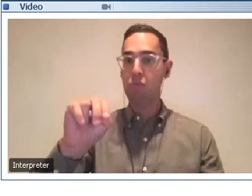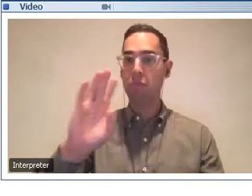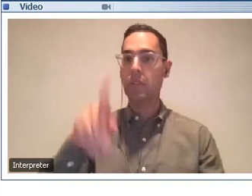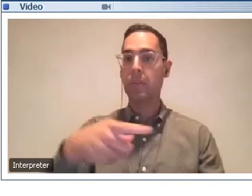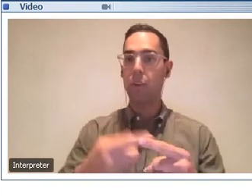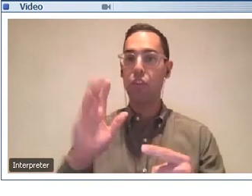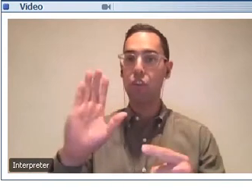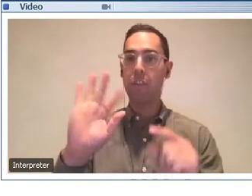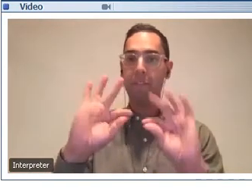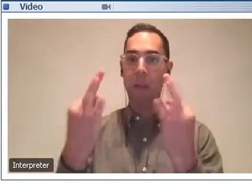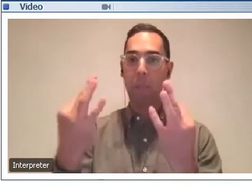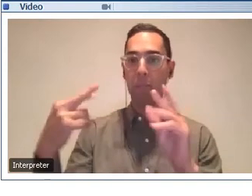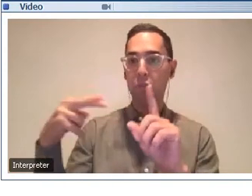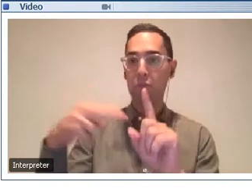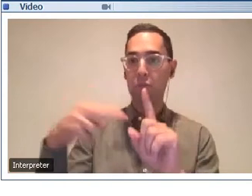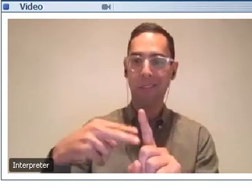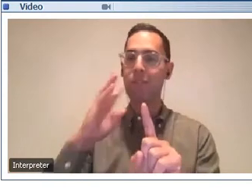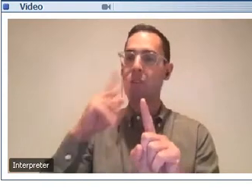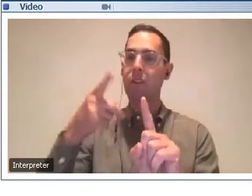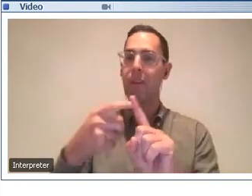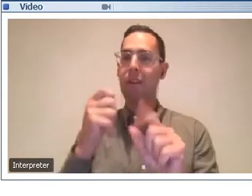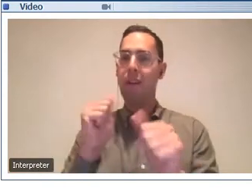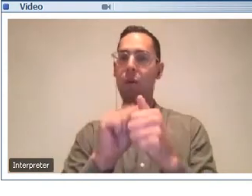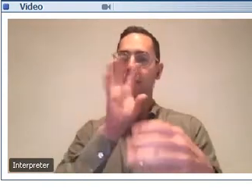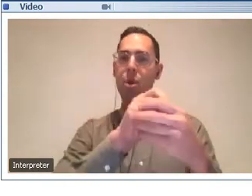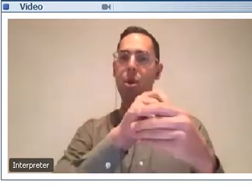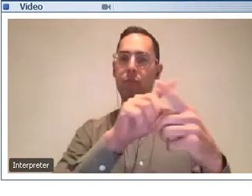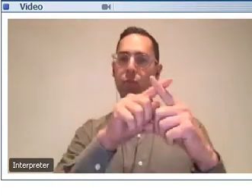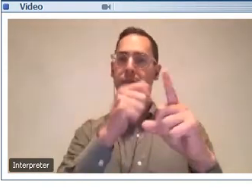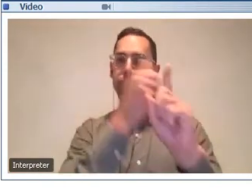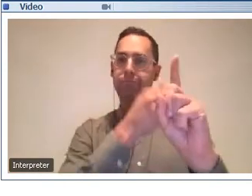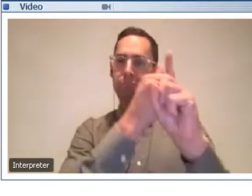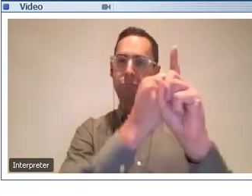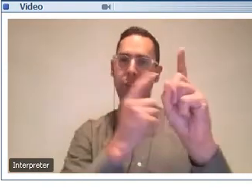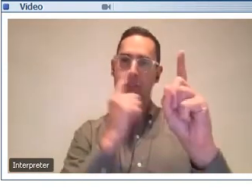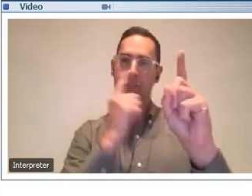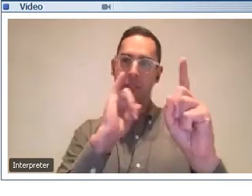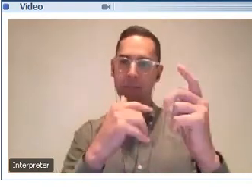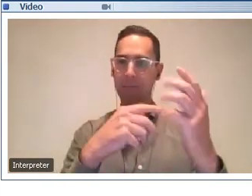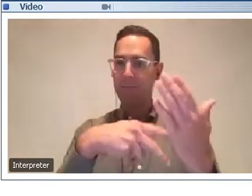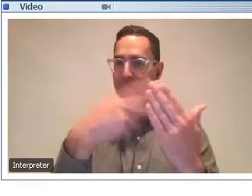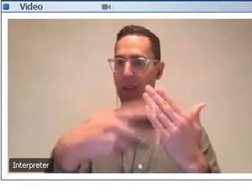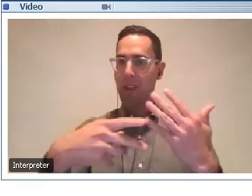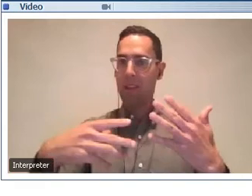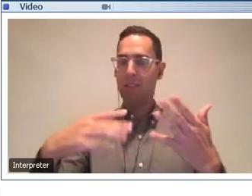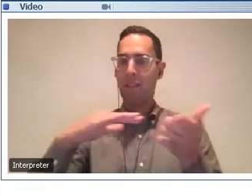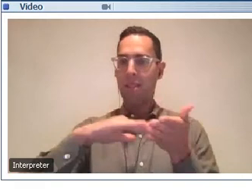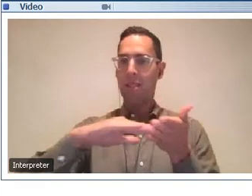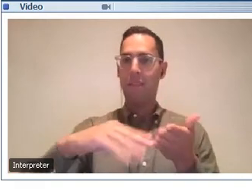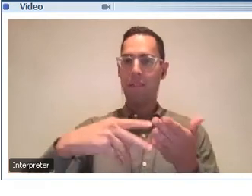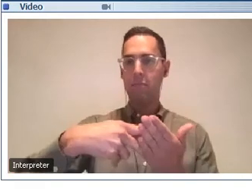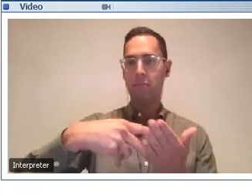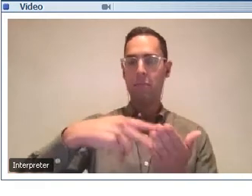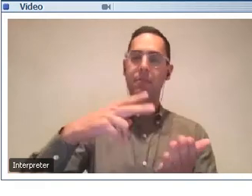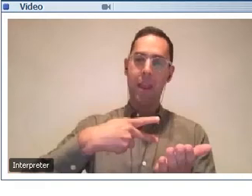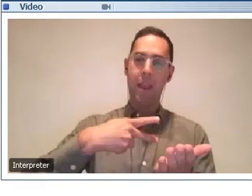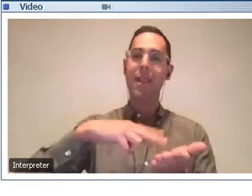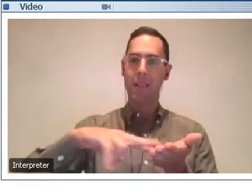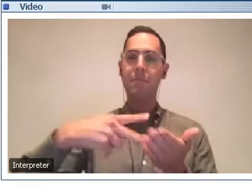to create a paid leave program in New Jersey. We're going to close out with roughly 10 minutes of questions and